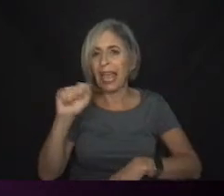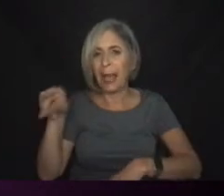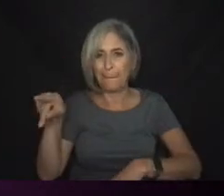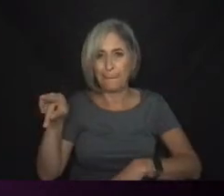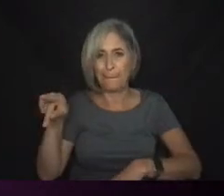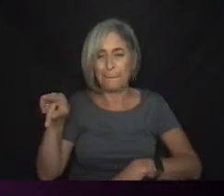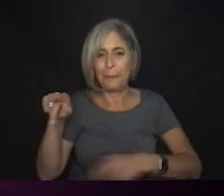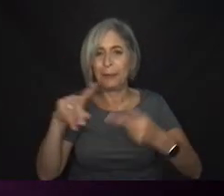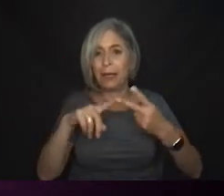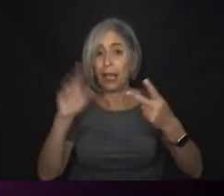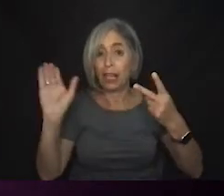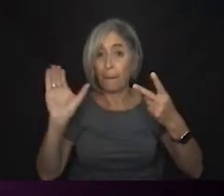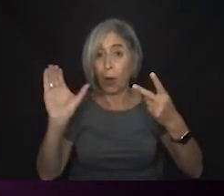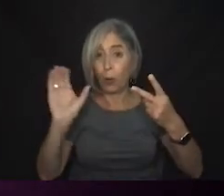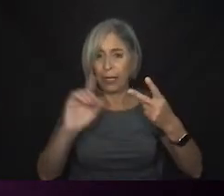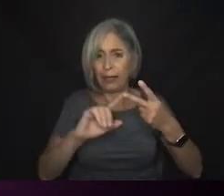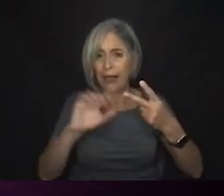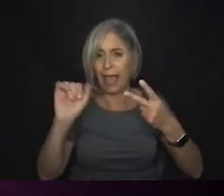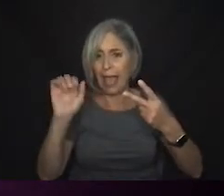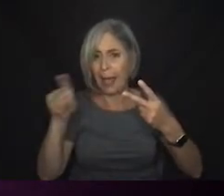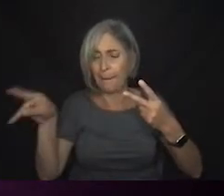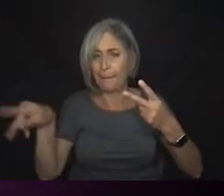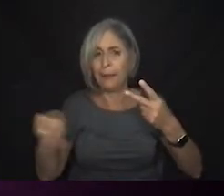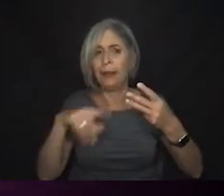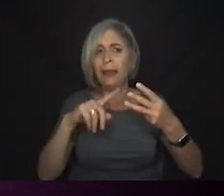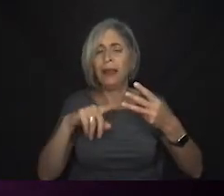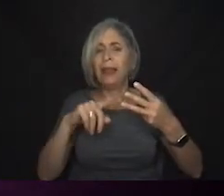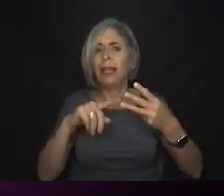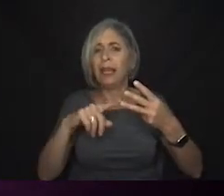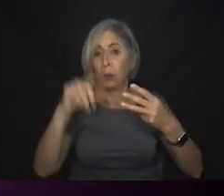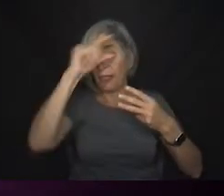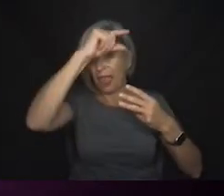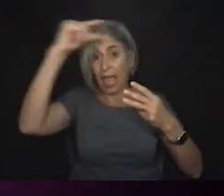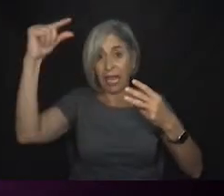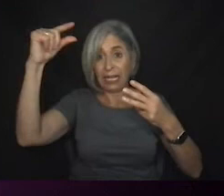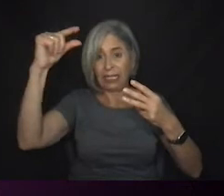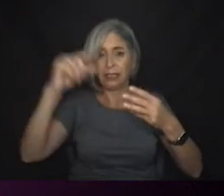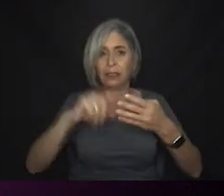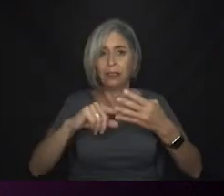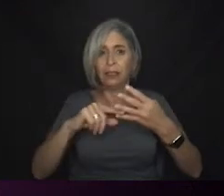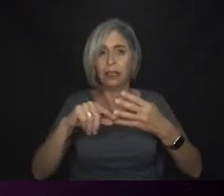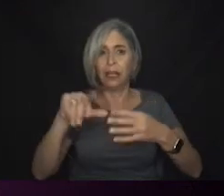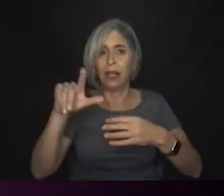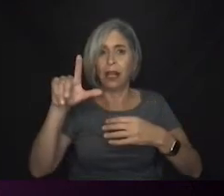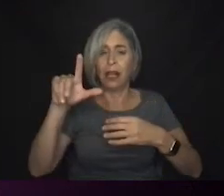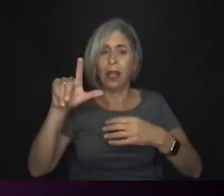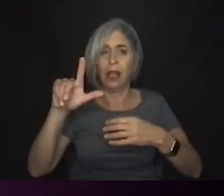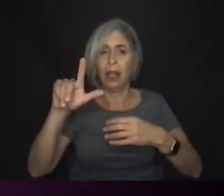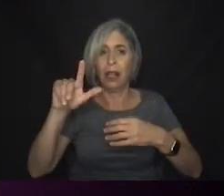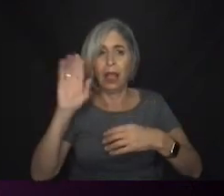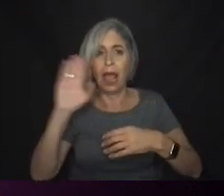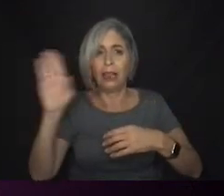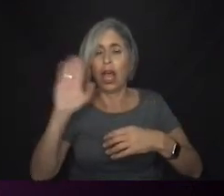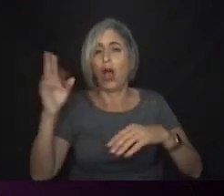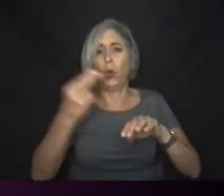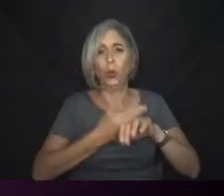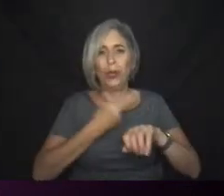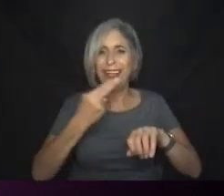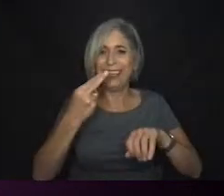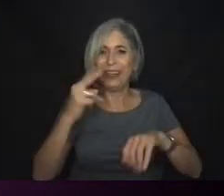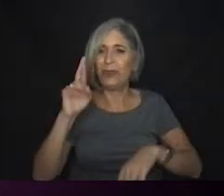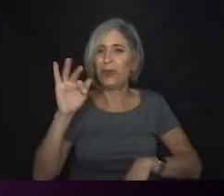app. It's a div has a heading, hello, React Miami. All